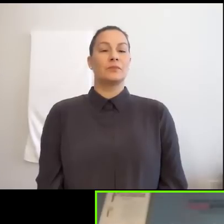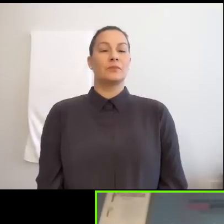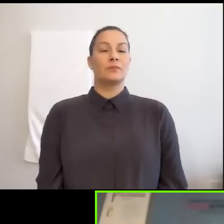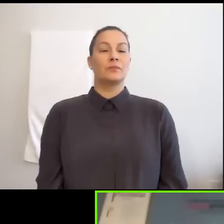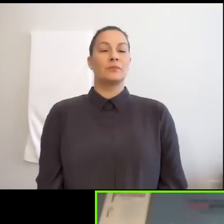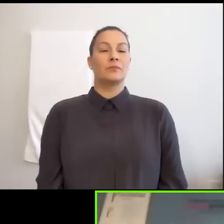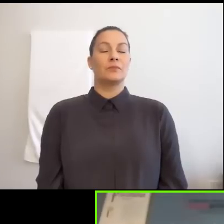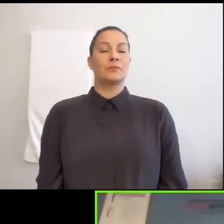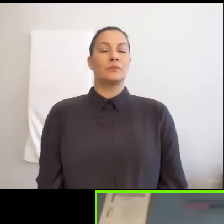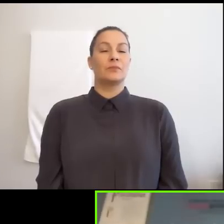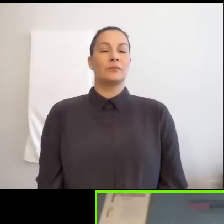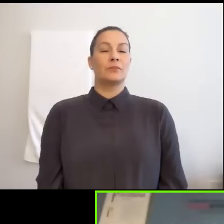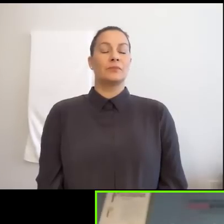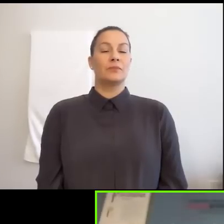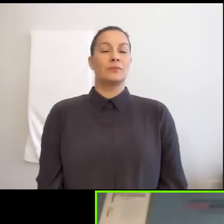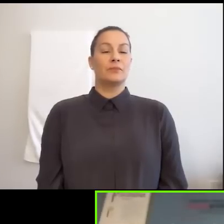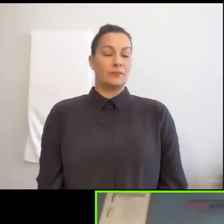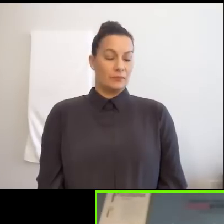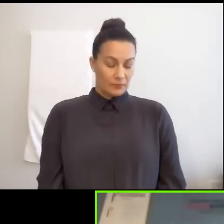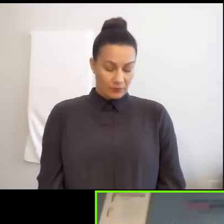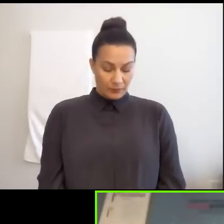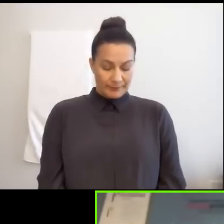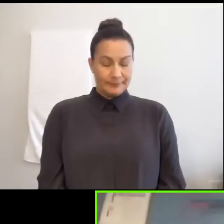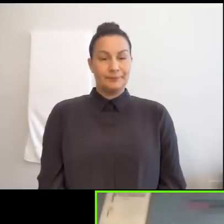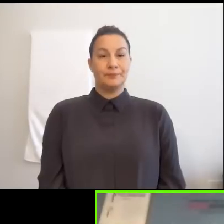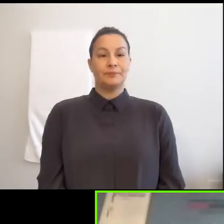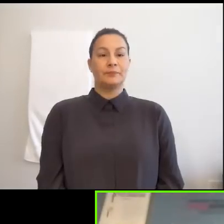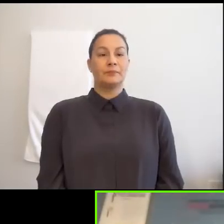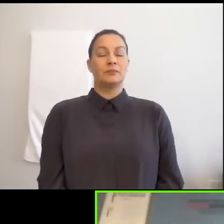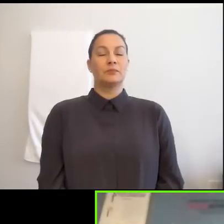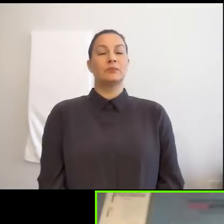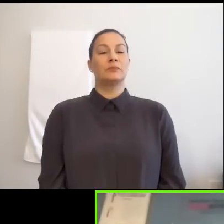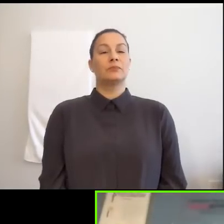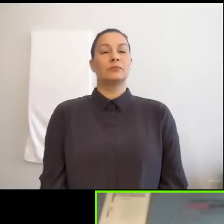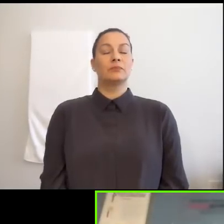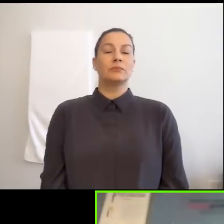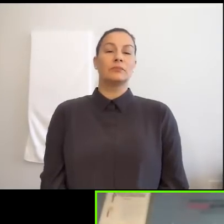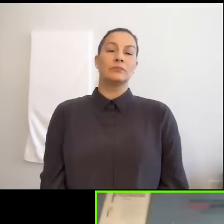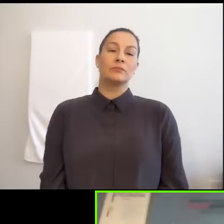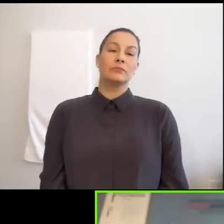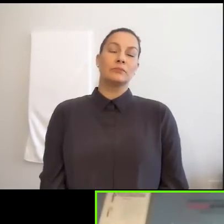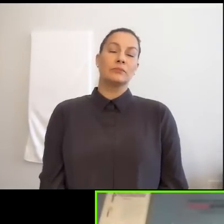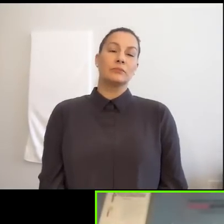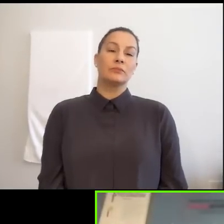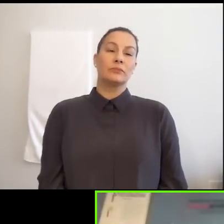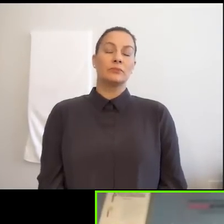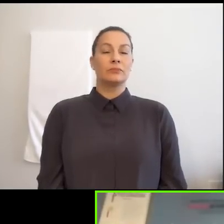y mentora del movimiento trans en Jackson Heights, Lorena Borjas.